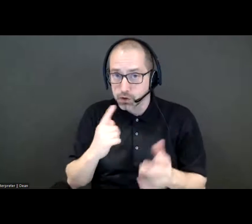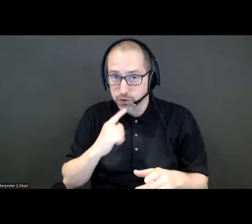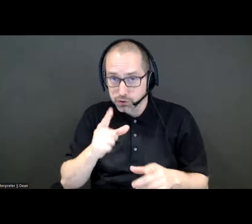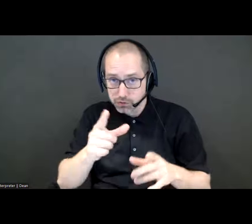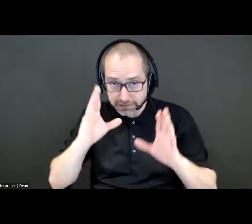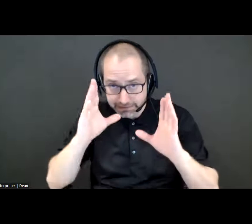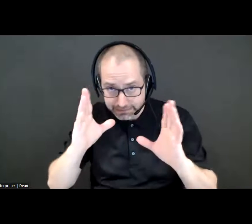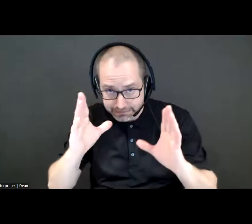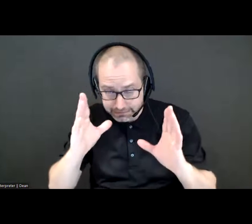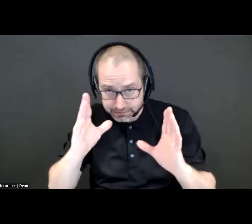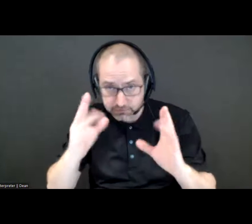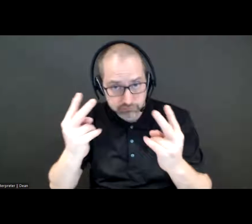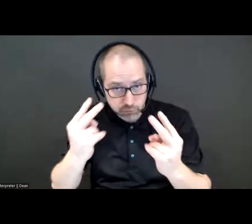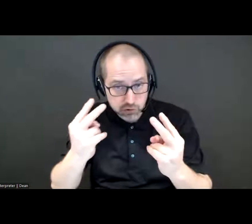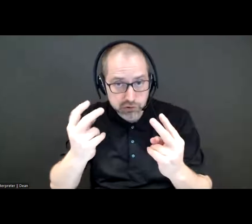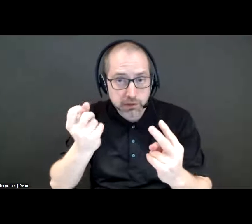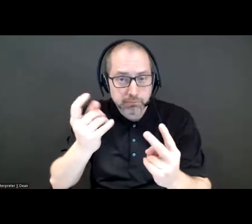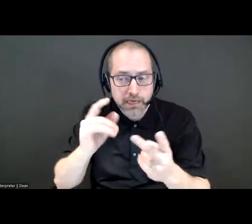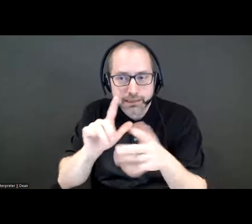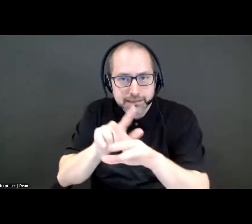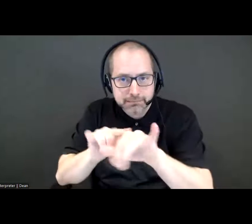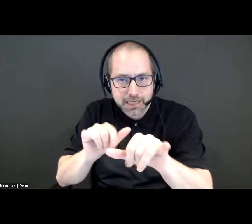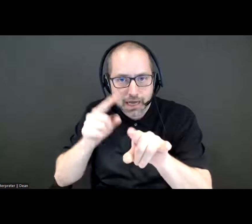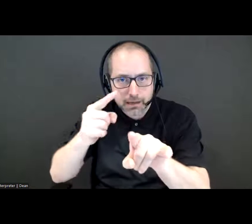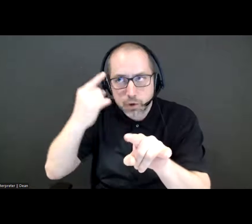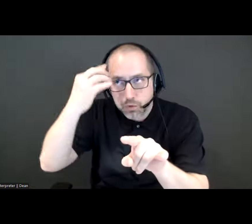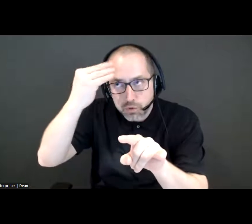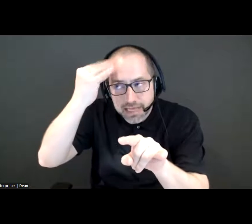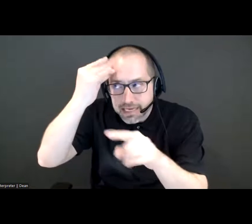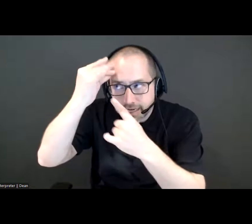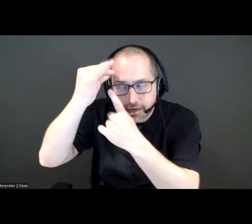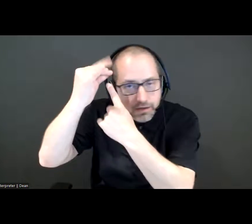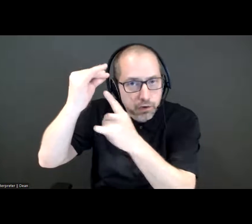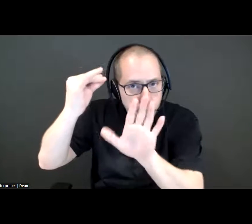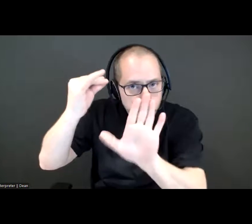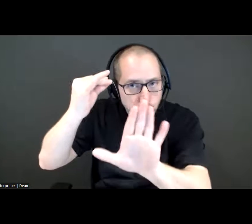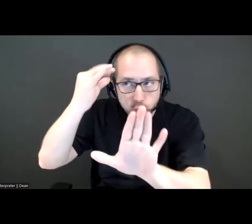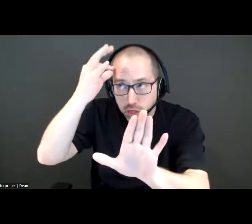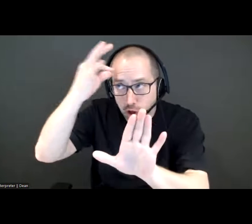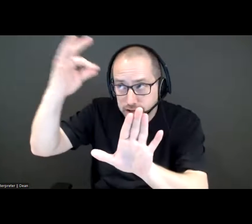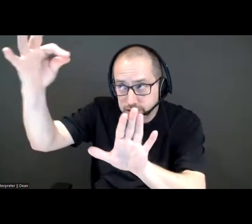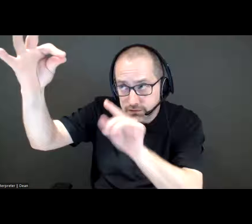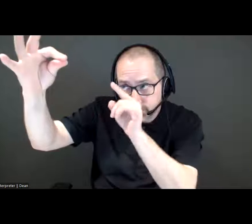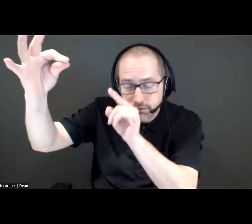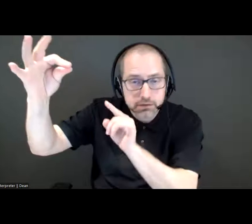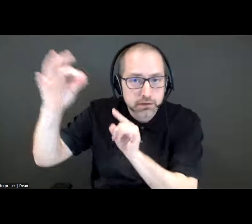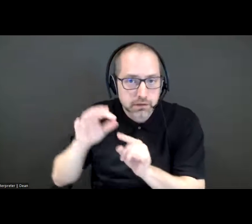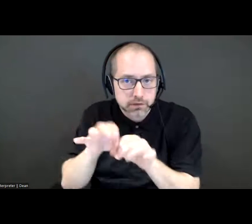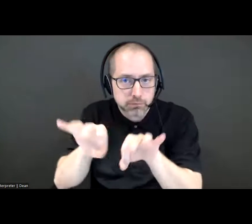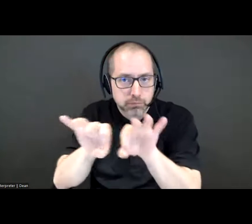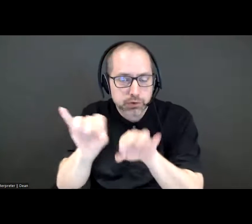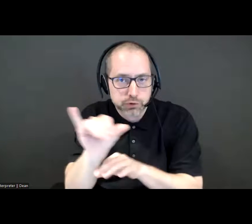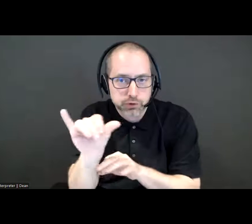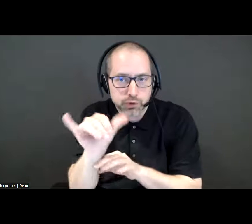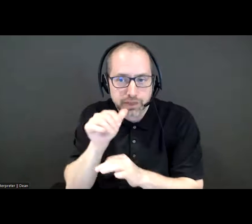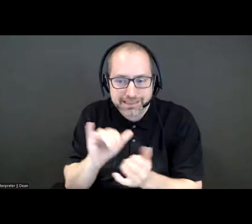you to pay more attention to what you're thinking during the next 10 minutes, because that could make an important difference to you in terms